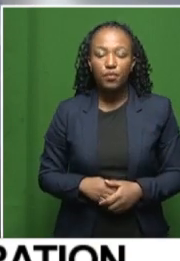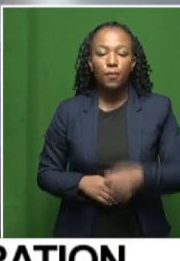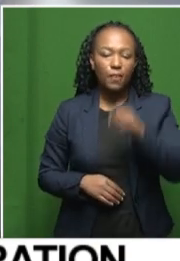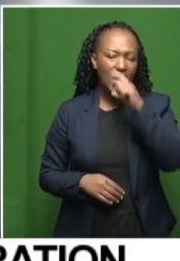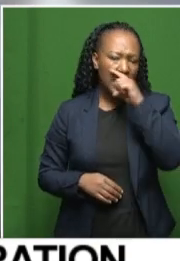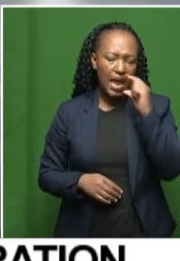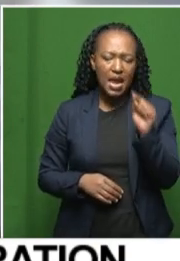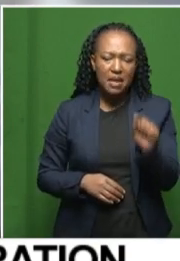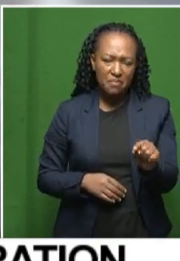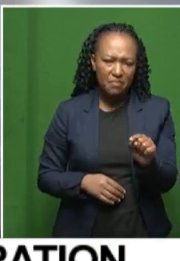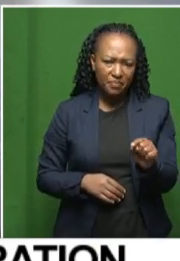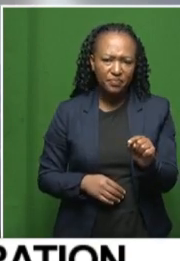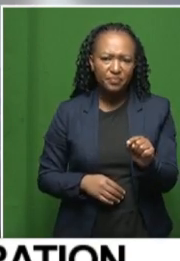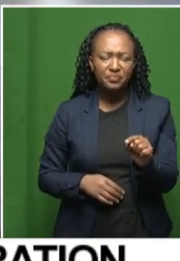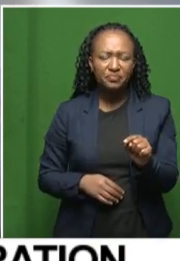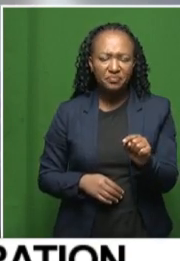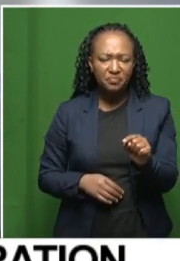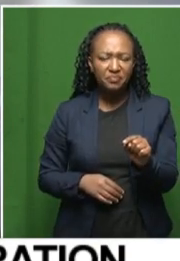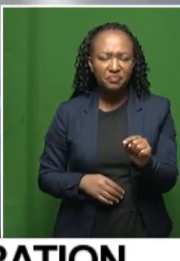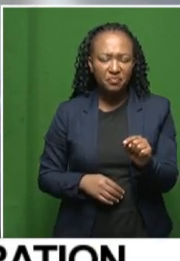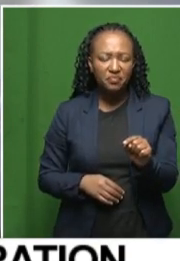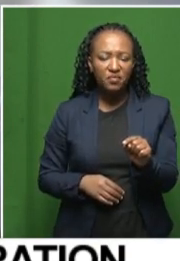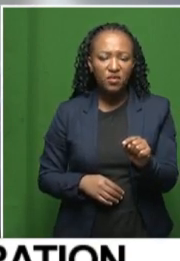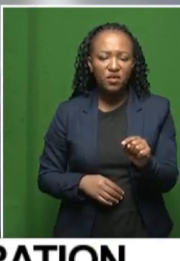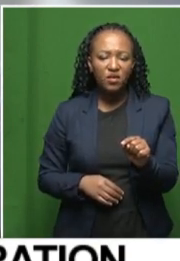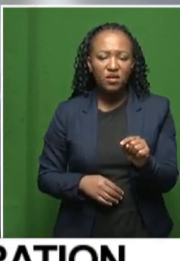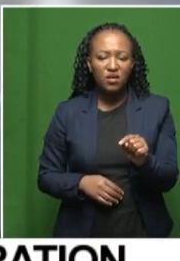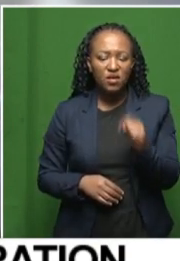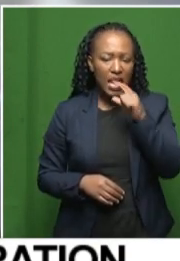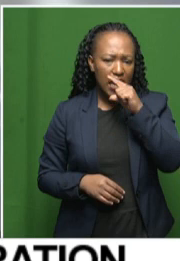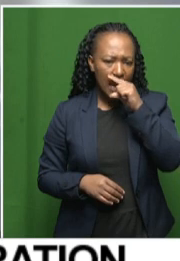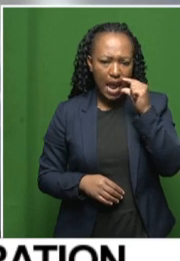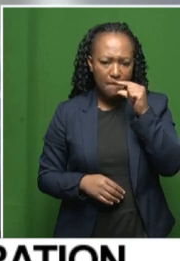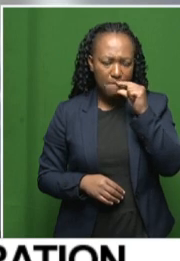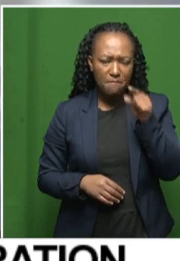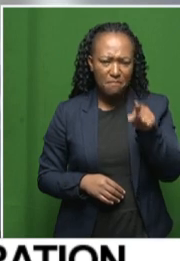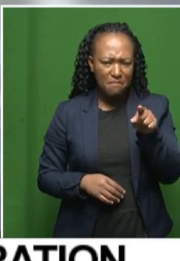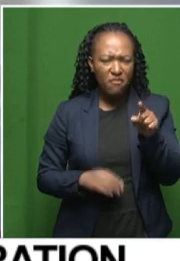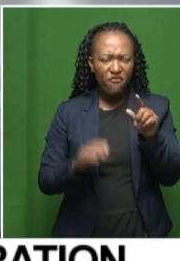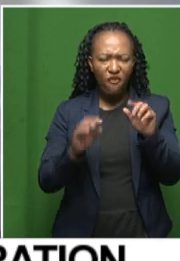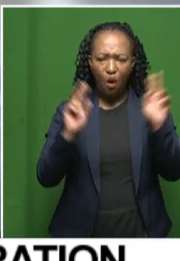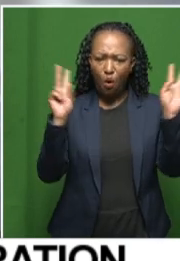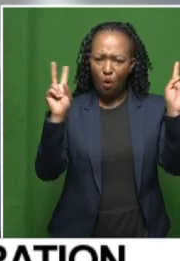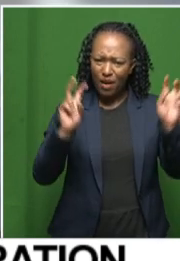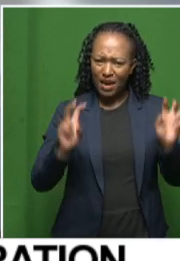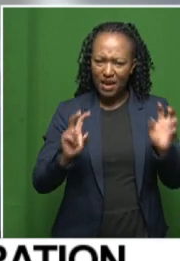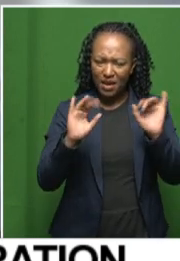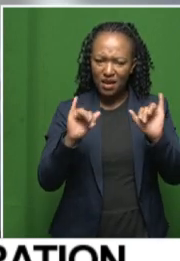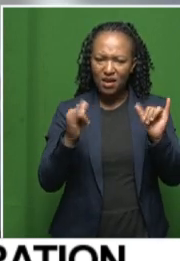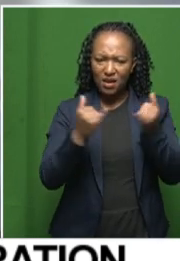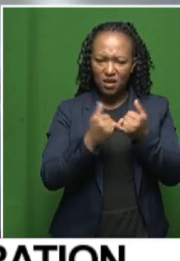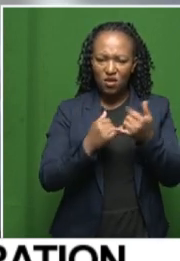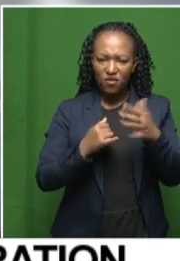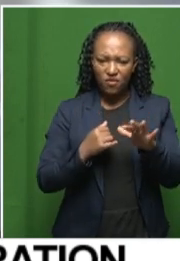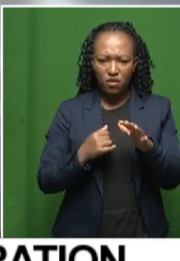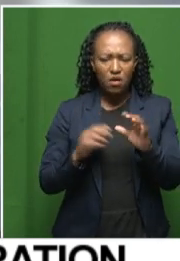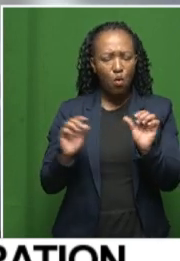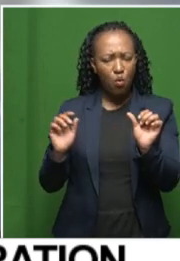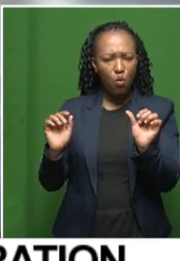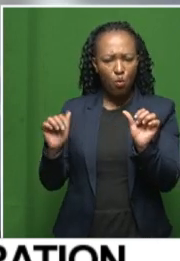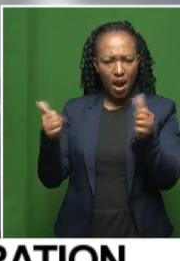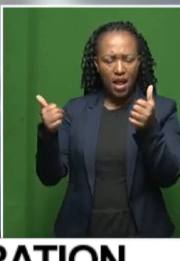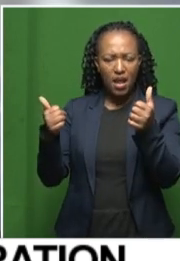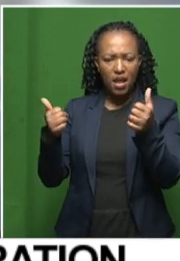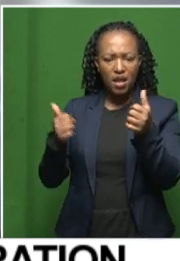correct. How do we say the name of the utility that I just mentioned? You mentioned it very well. It